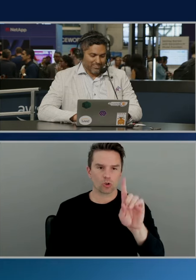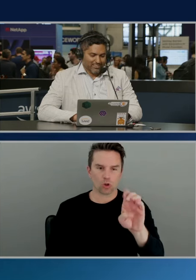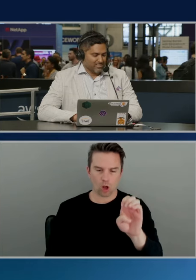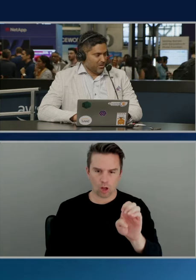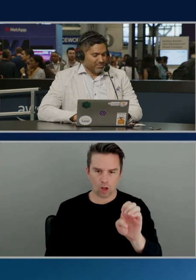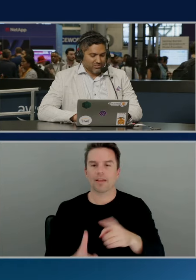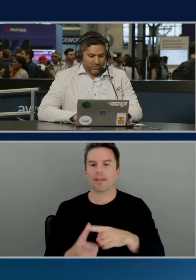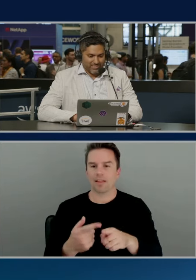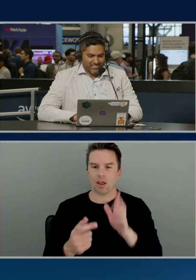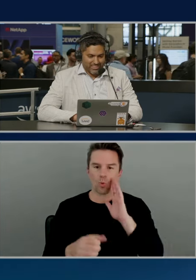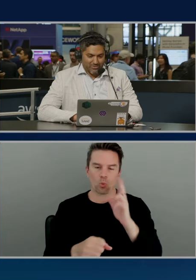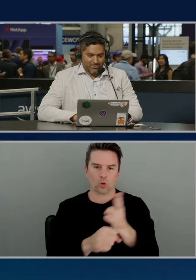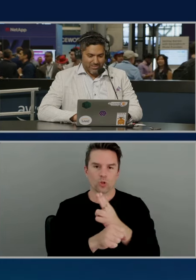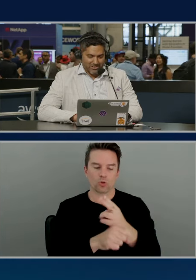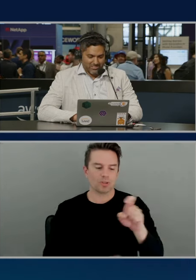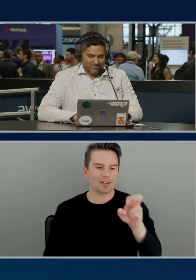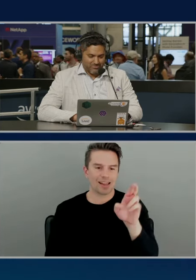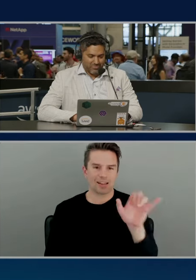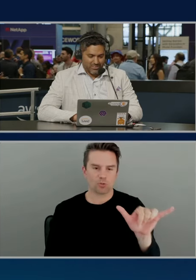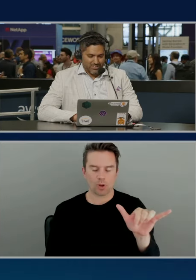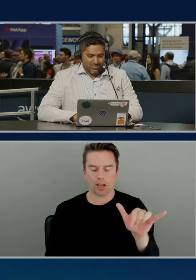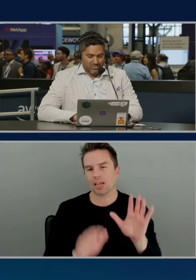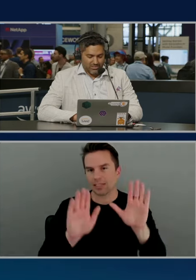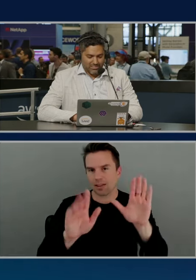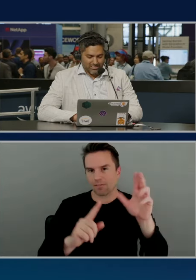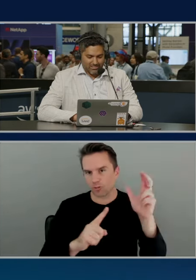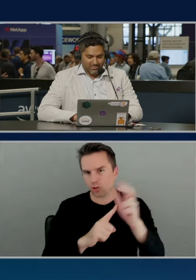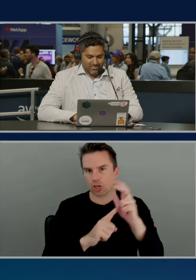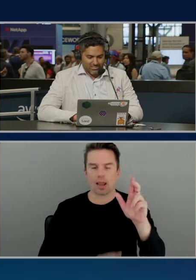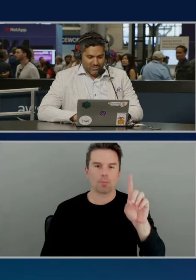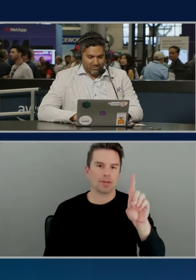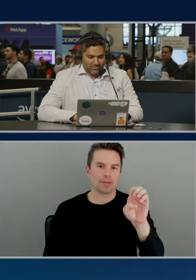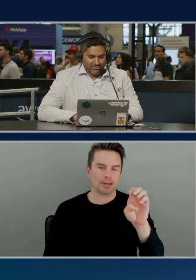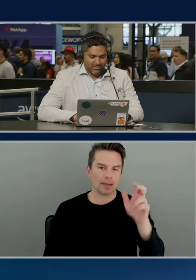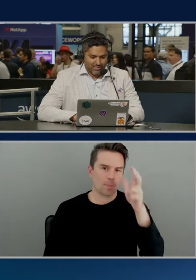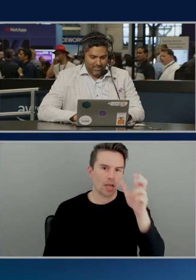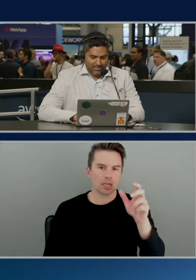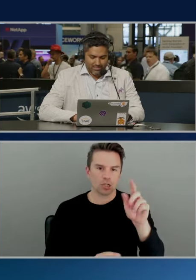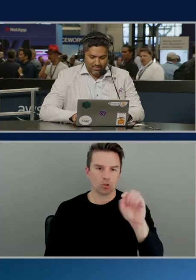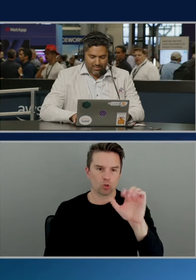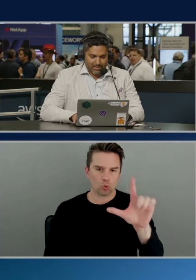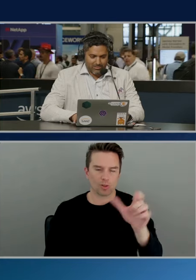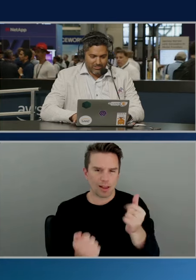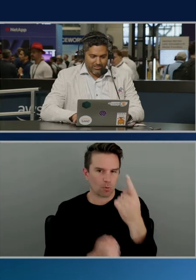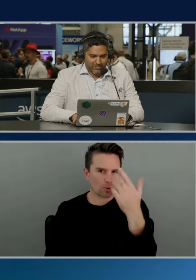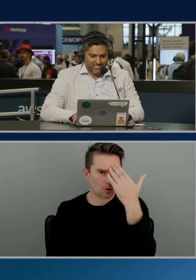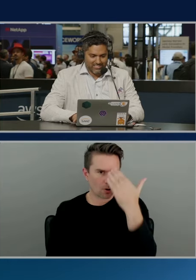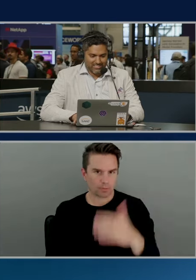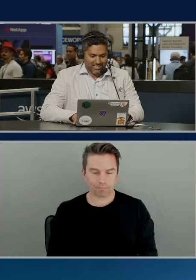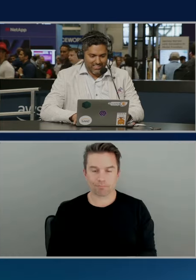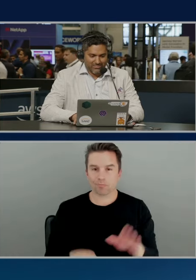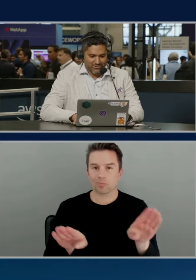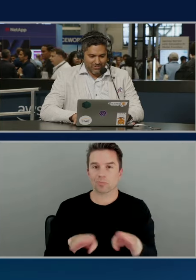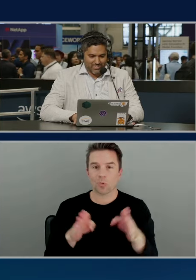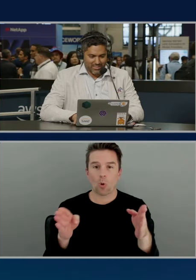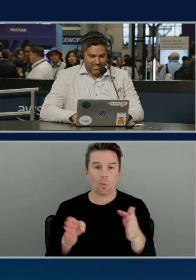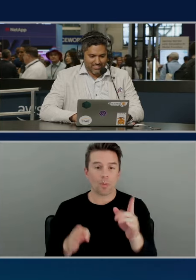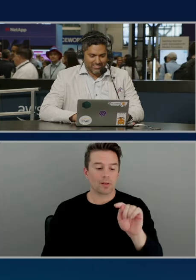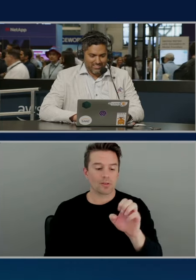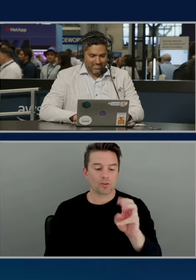great debugging tool, as everyone knows. So let's go to the terminal, and I will increase the size for